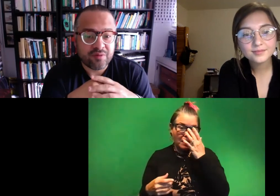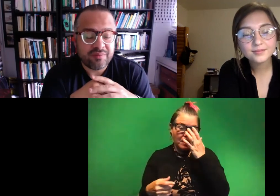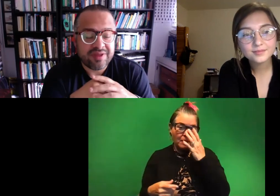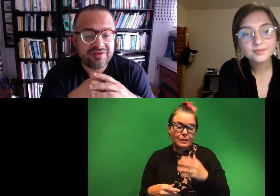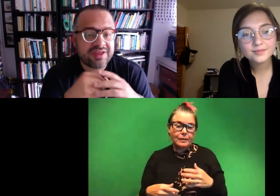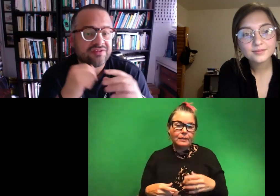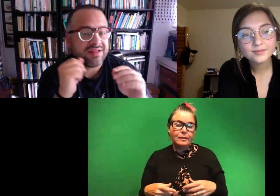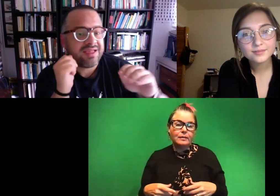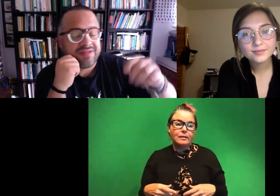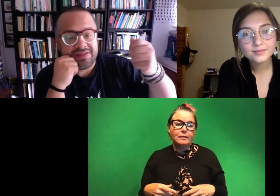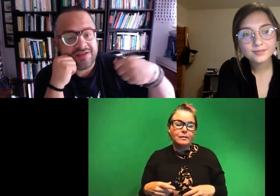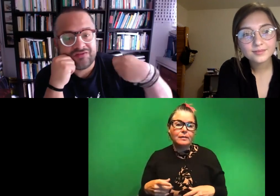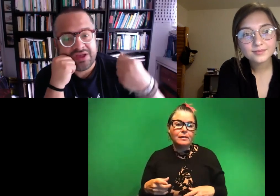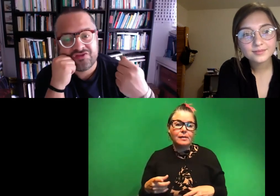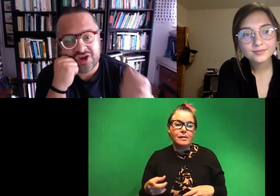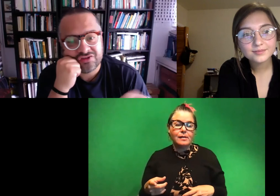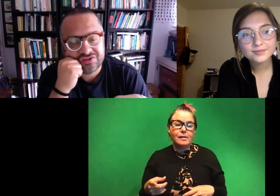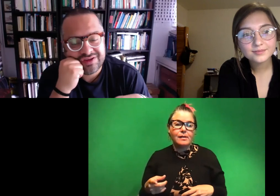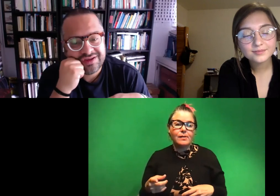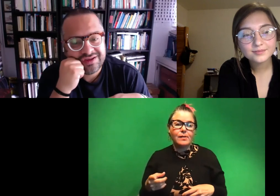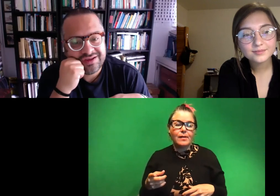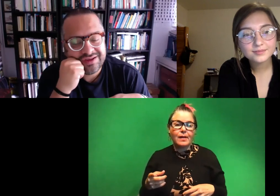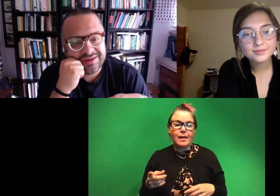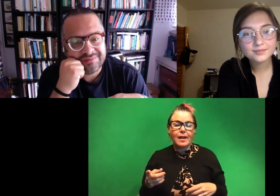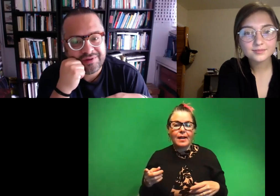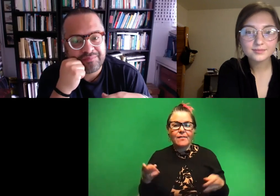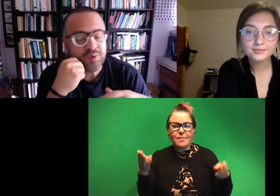one of the most amazing things is that they just